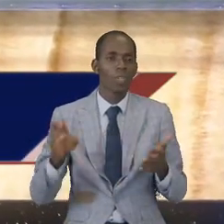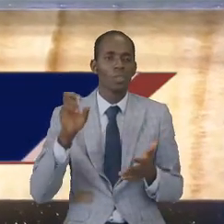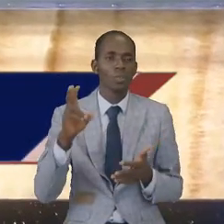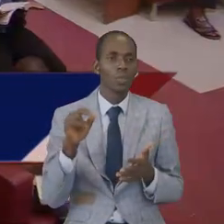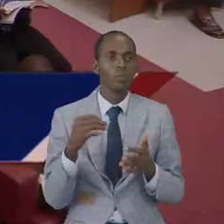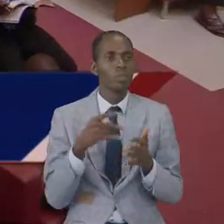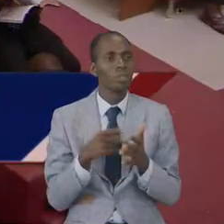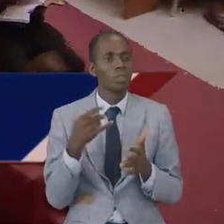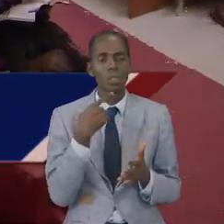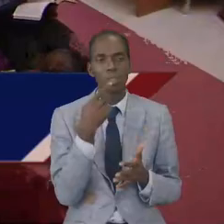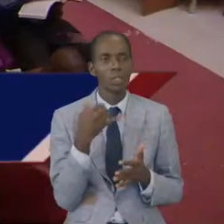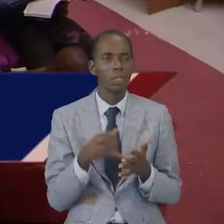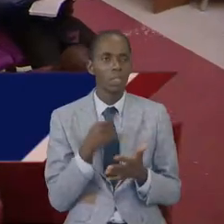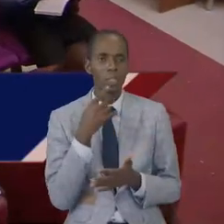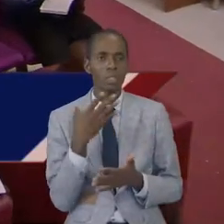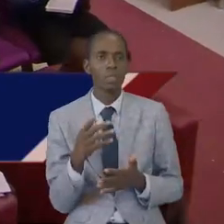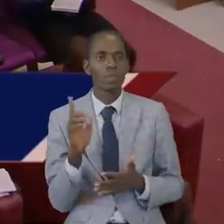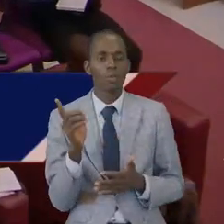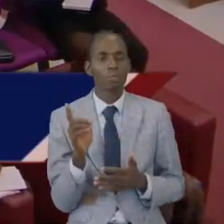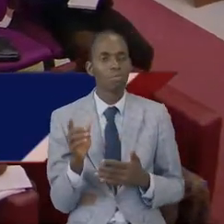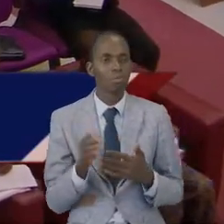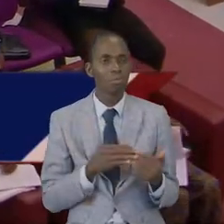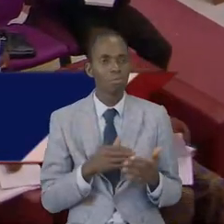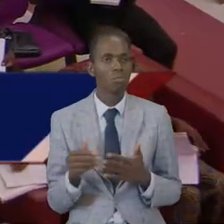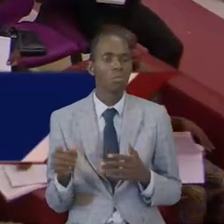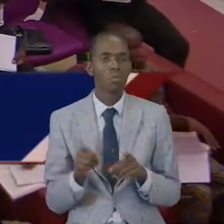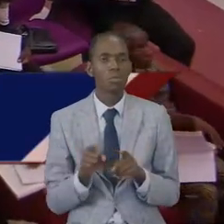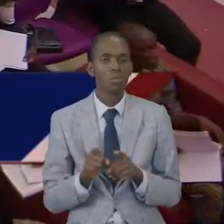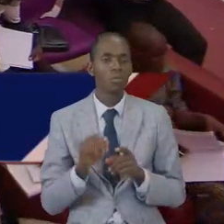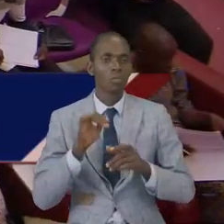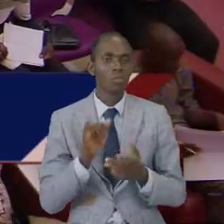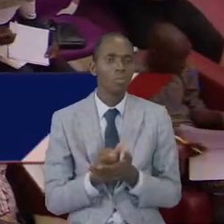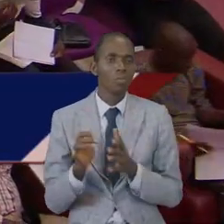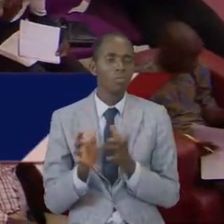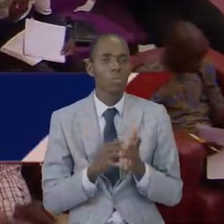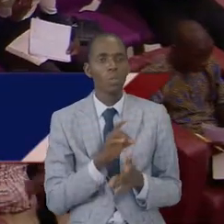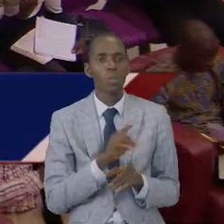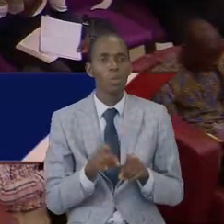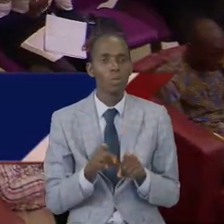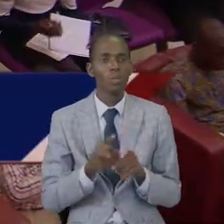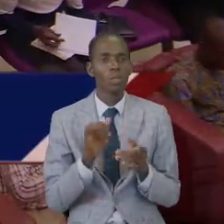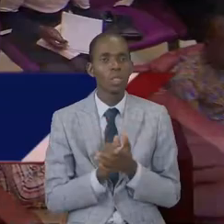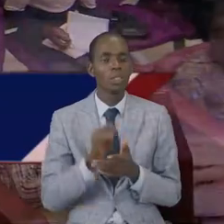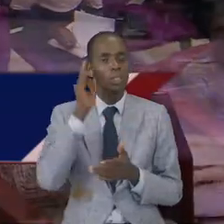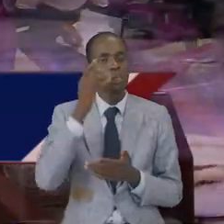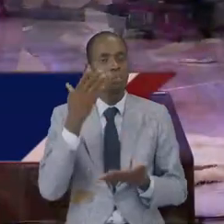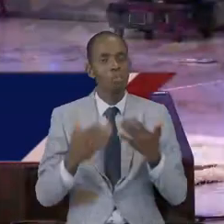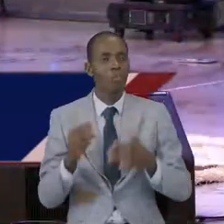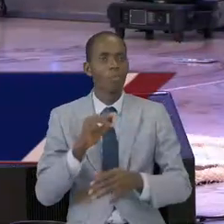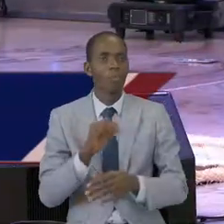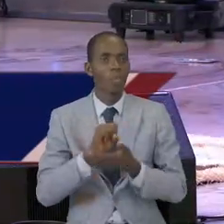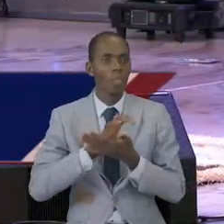here from verse 12. It says, wherefore Jesus also, that he might